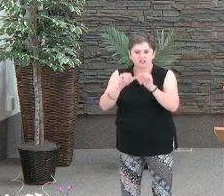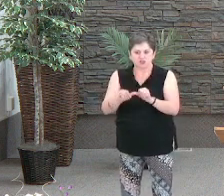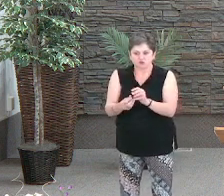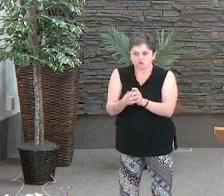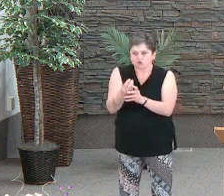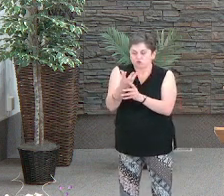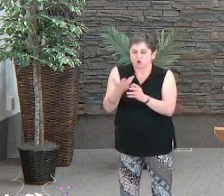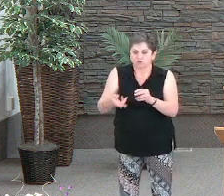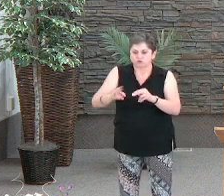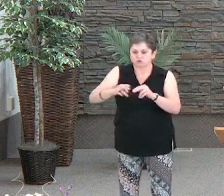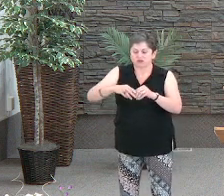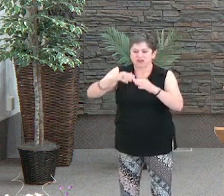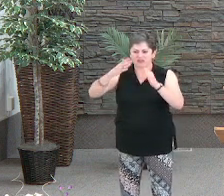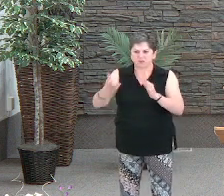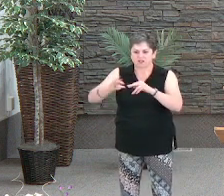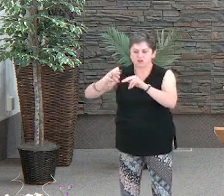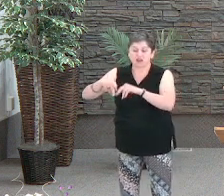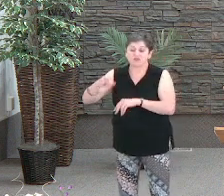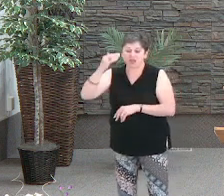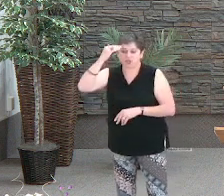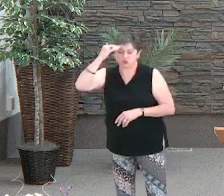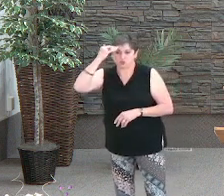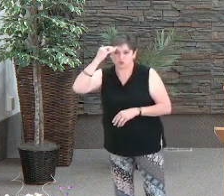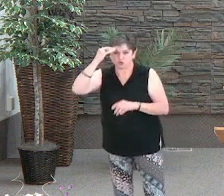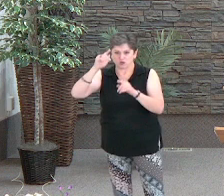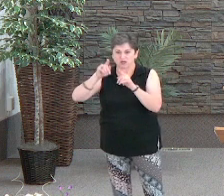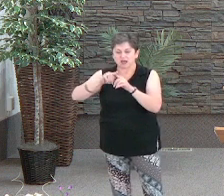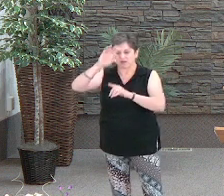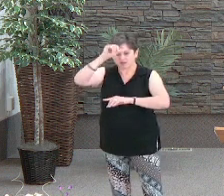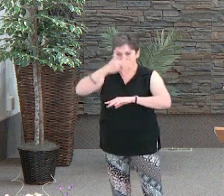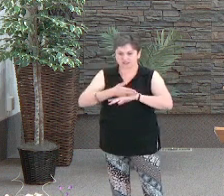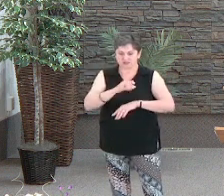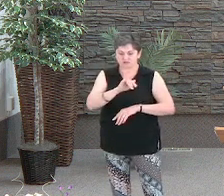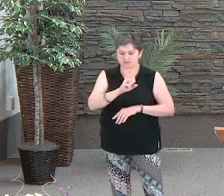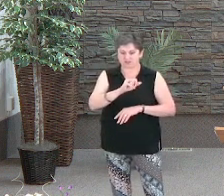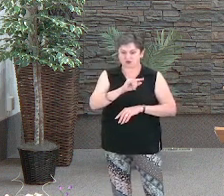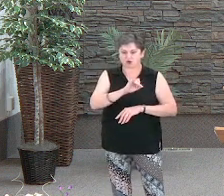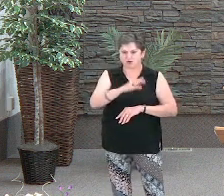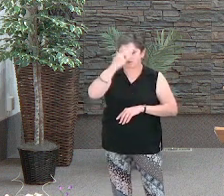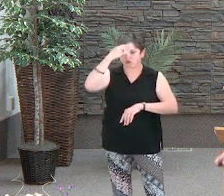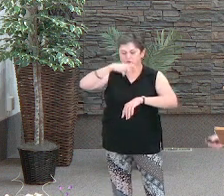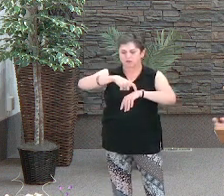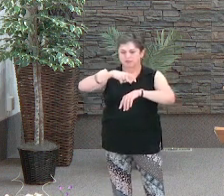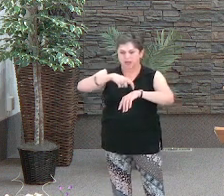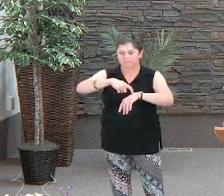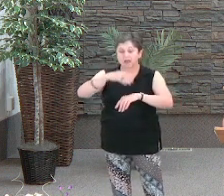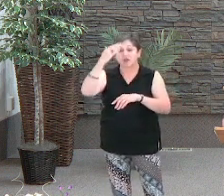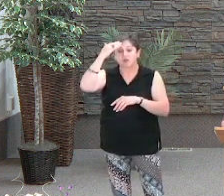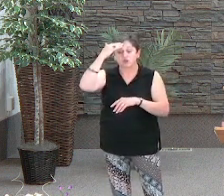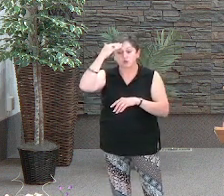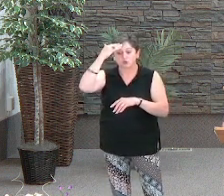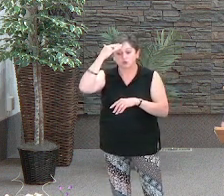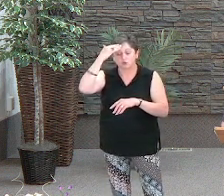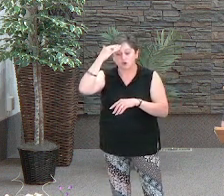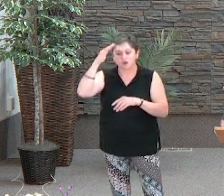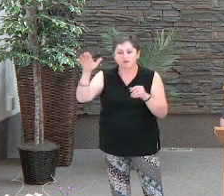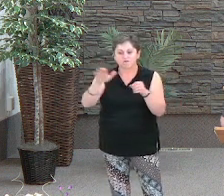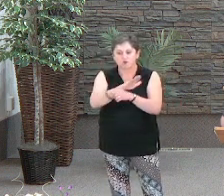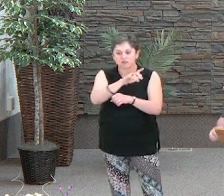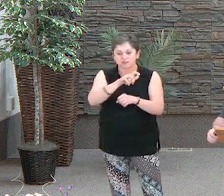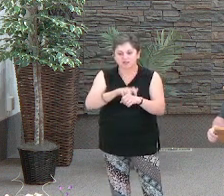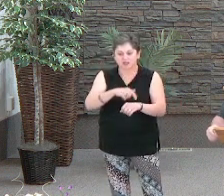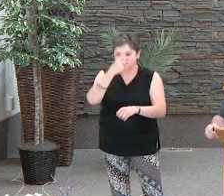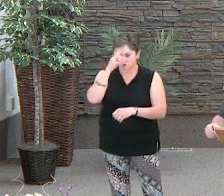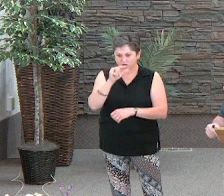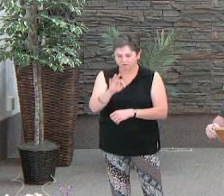grow with a housing boom. And they knew, like the sons of Issachar, they knew the times. And they knew the fullness of time